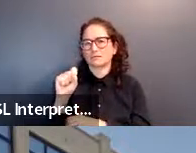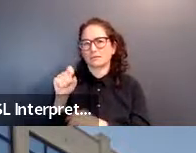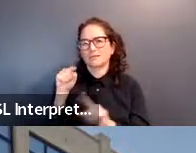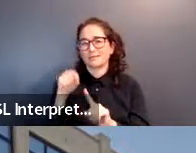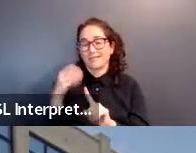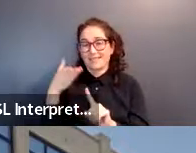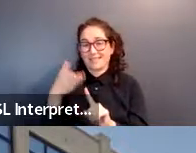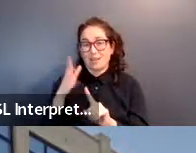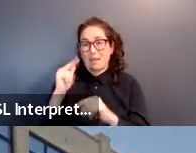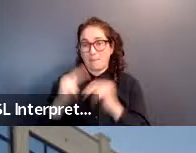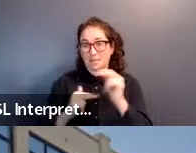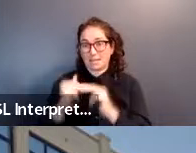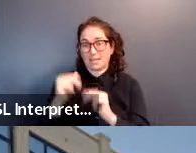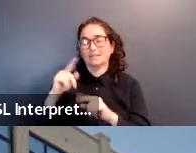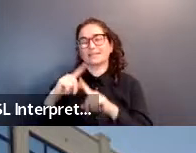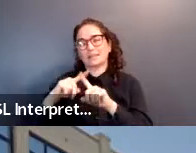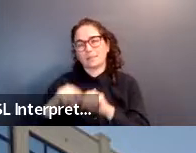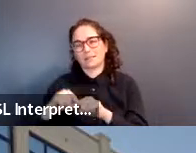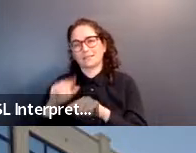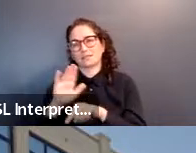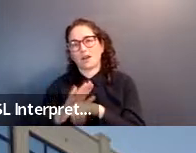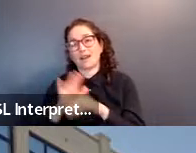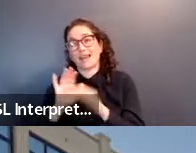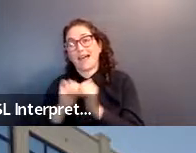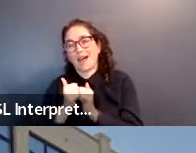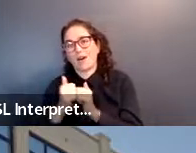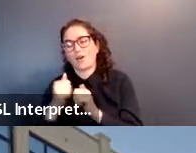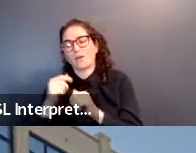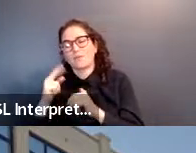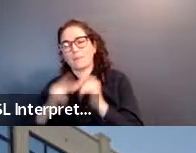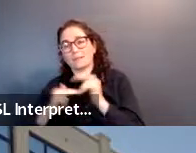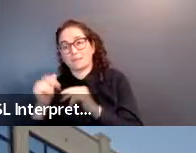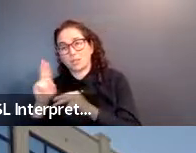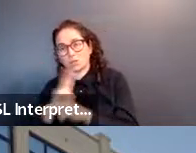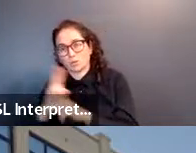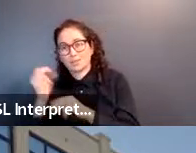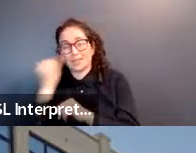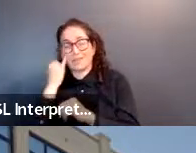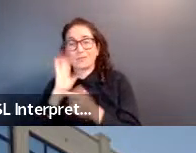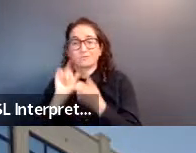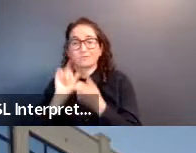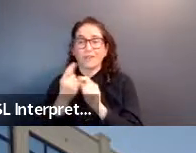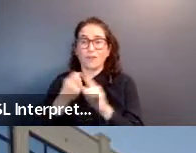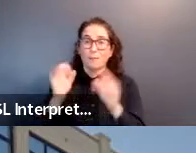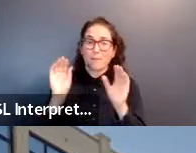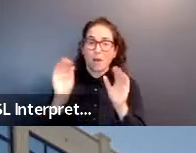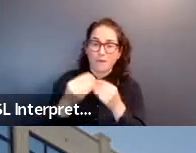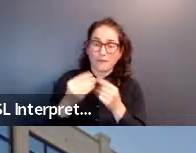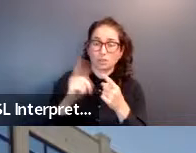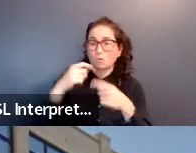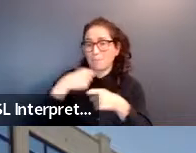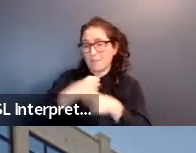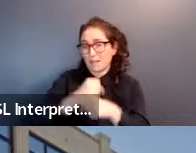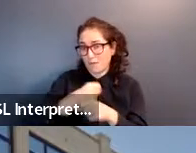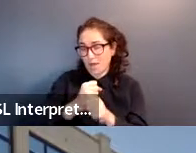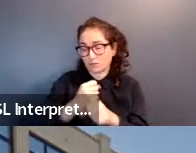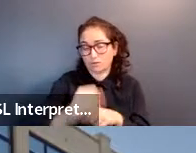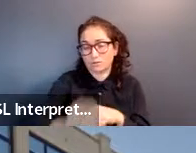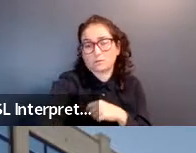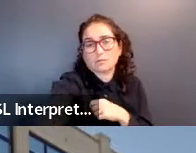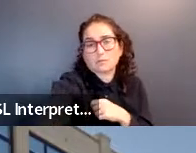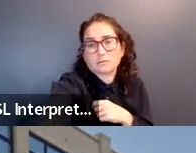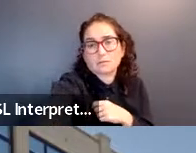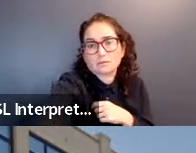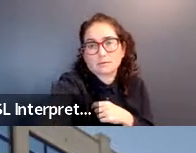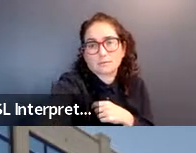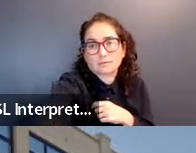building have to be based on the use of the building. So if you're going to change from an office use to a manufacturing use, as in this